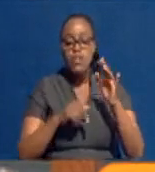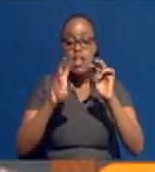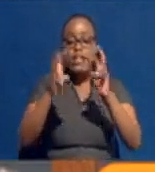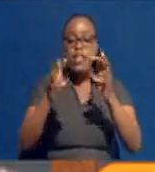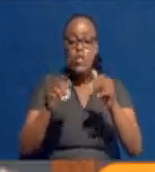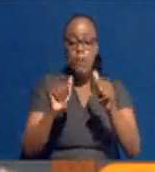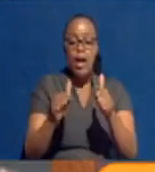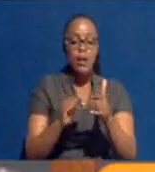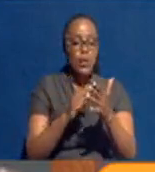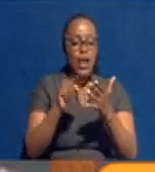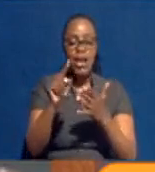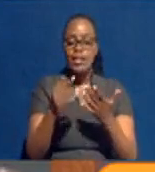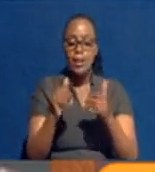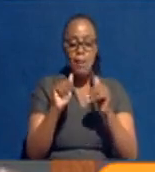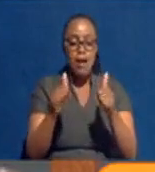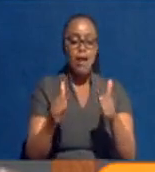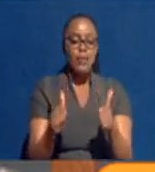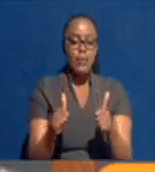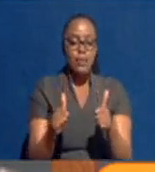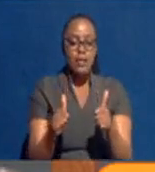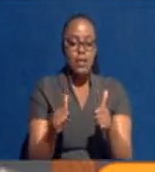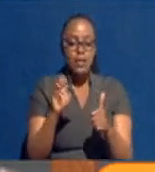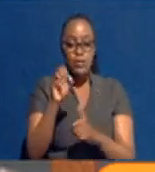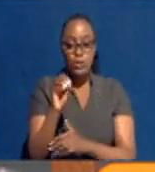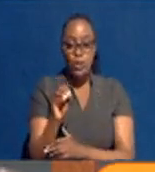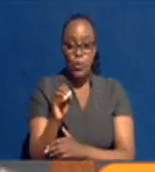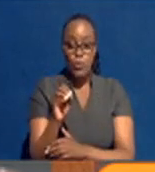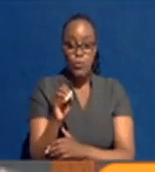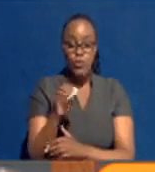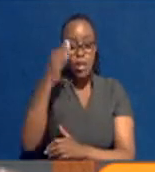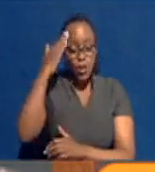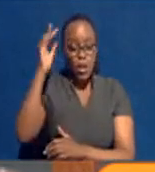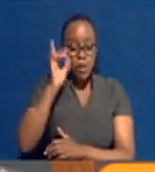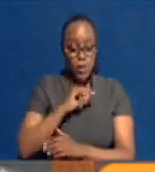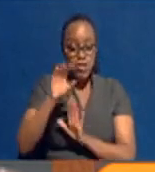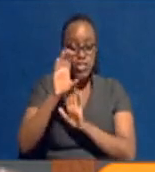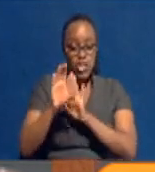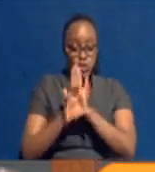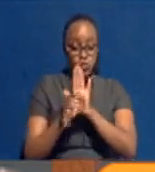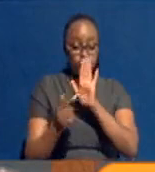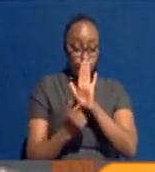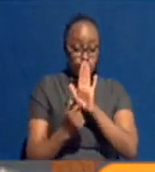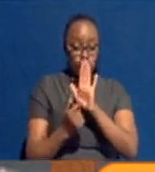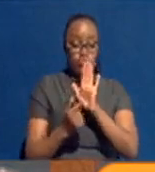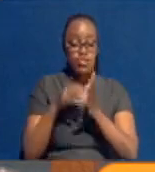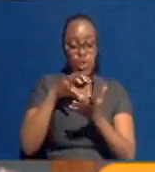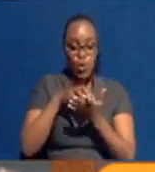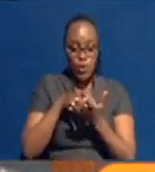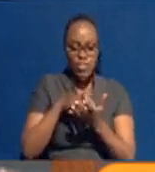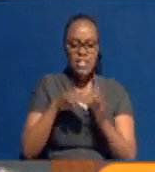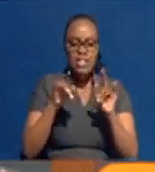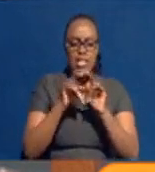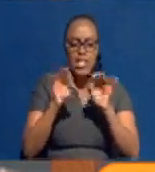not yet ripe. So they, and you know, in constitutional litigation, when there is a